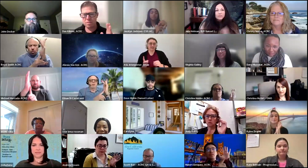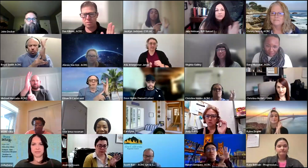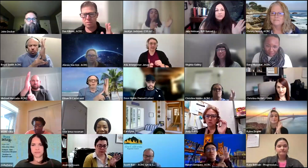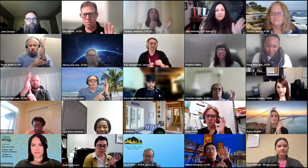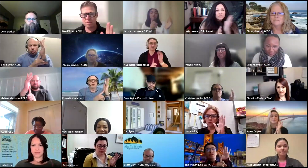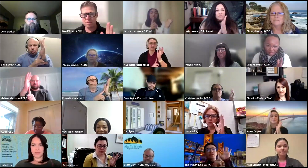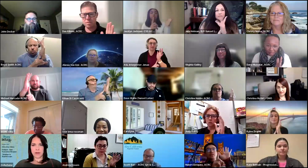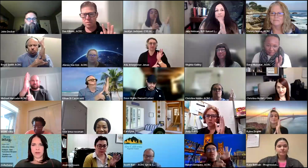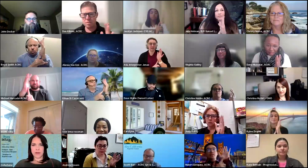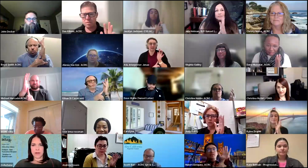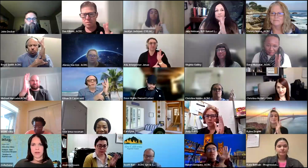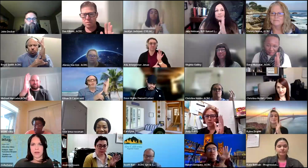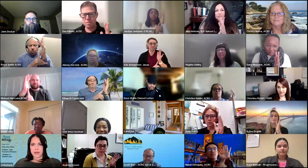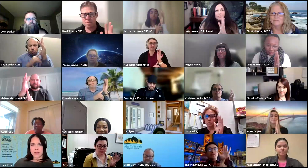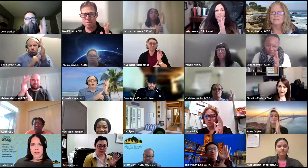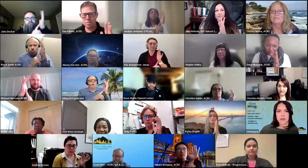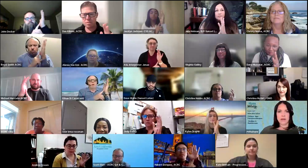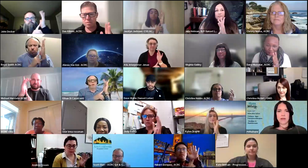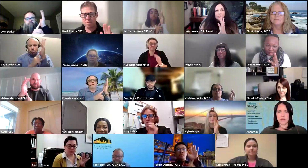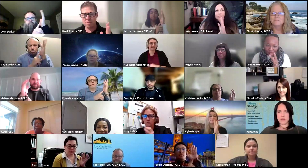So it's like the candle with the flame.